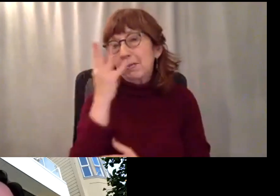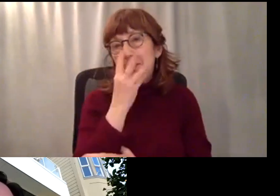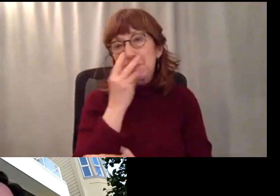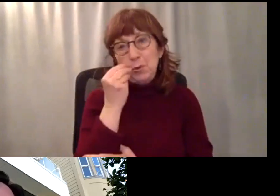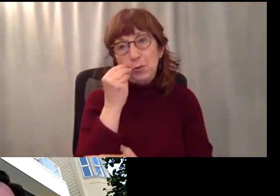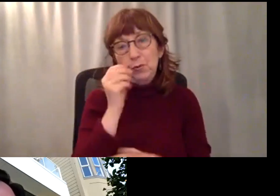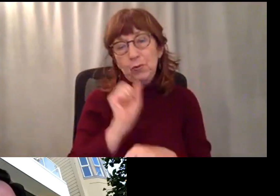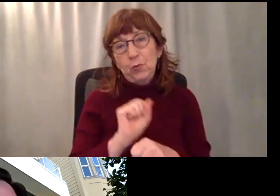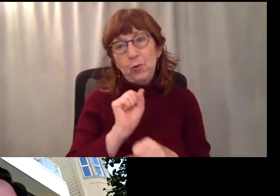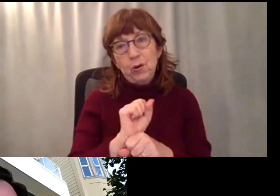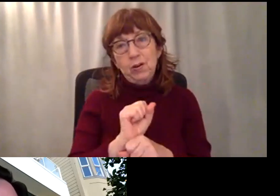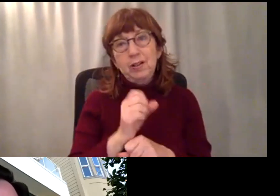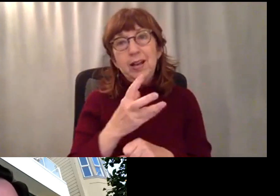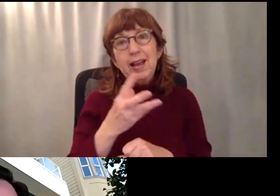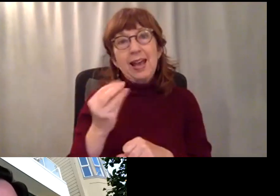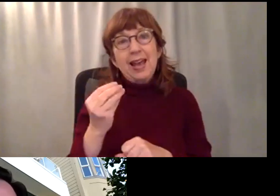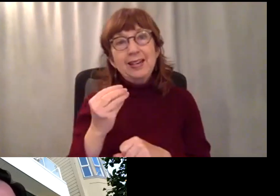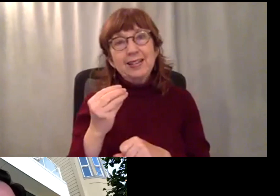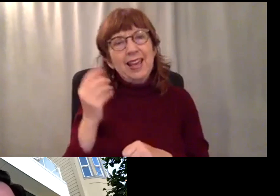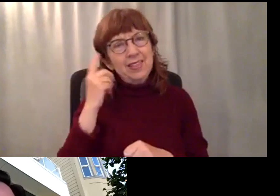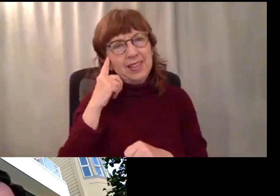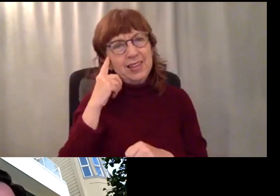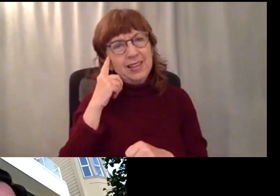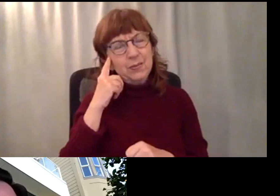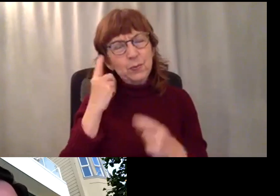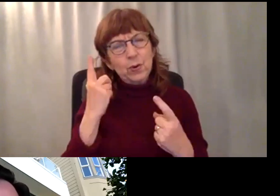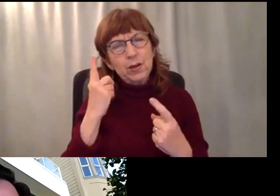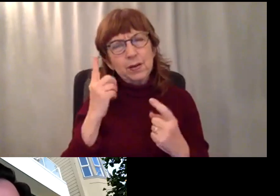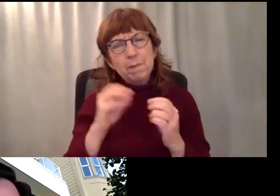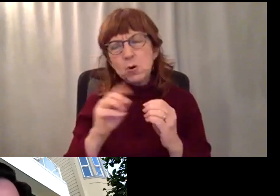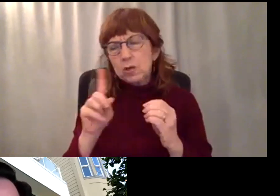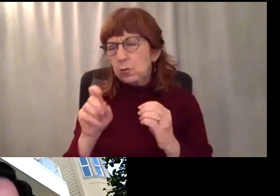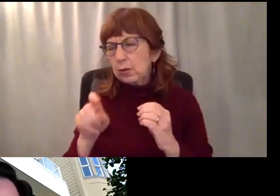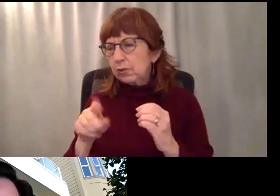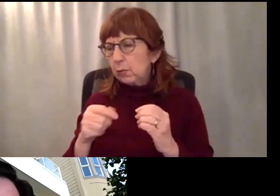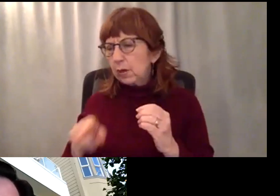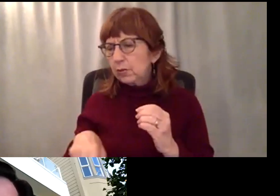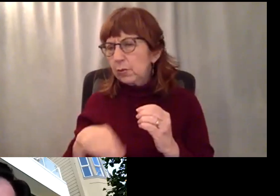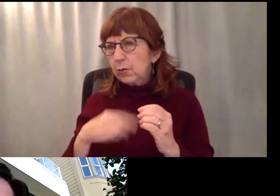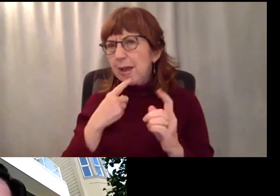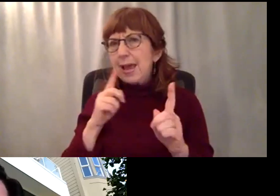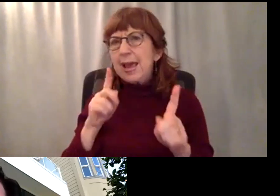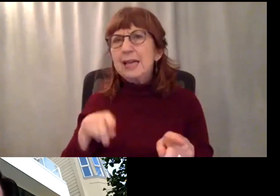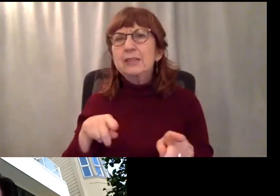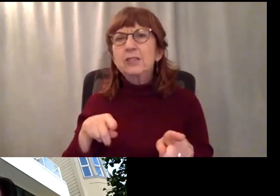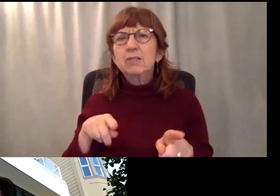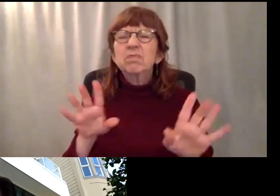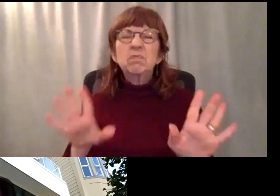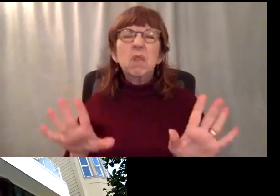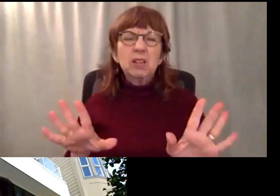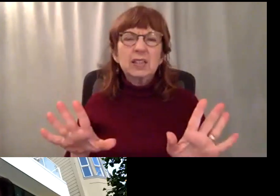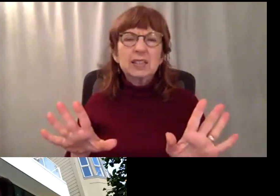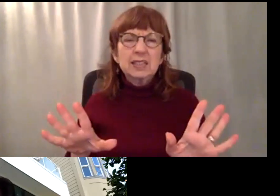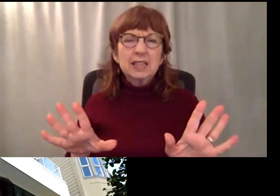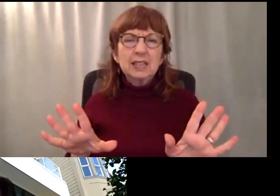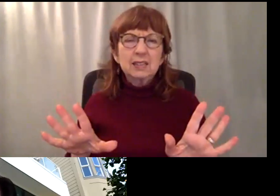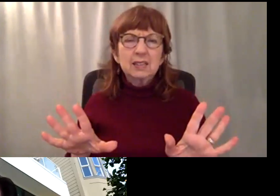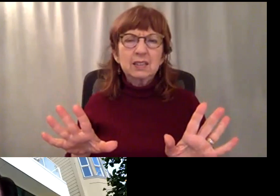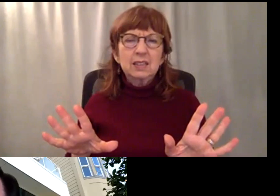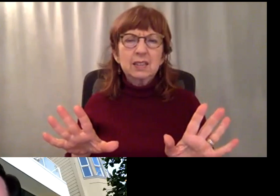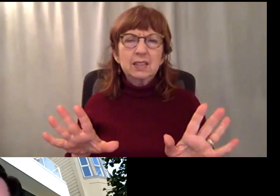work. And I think there was another question that I wanted to answer, but mostly I'm just seeing all